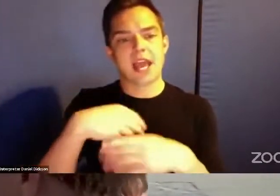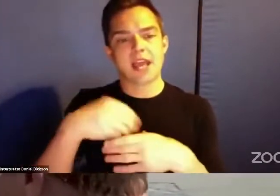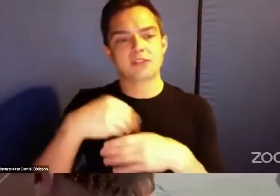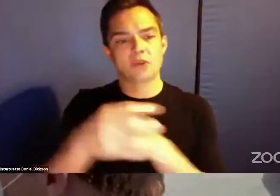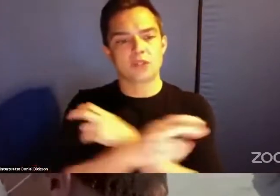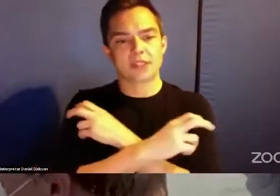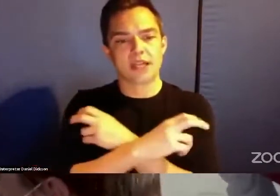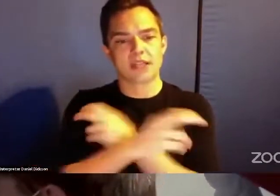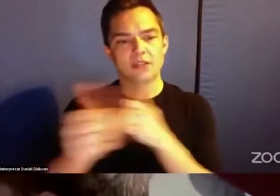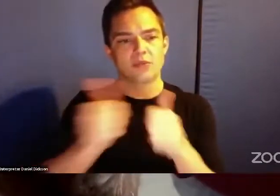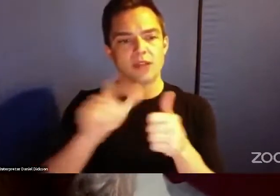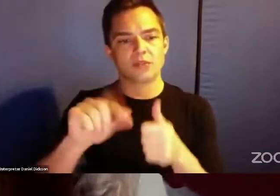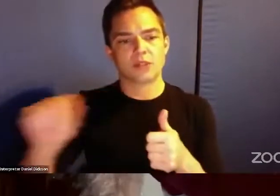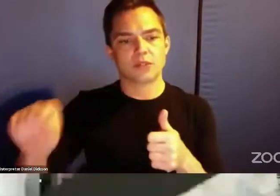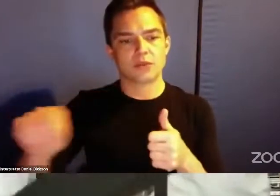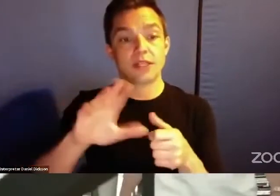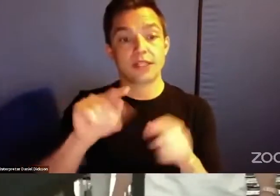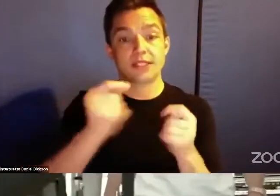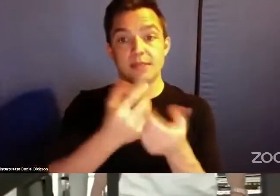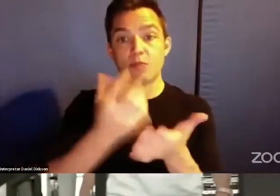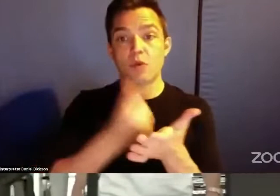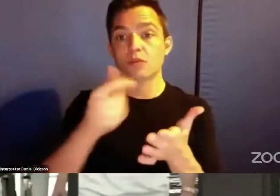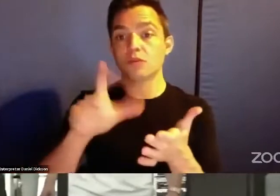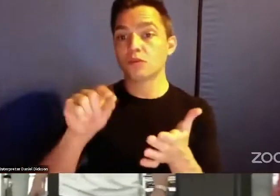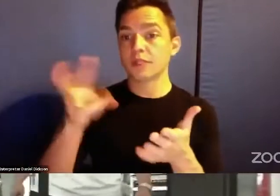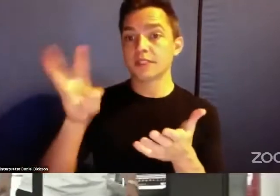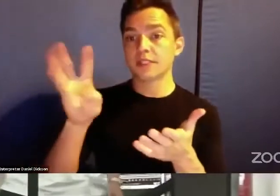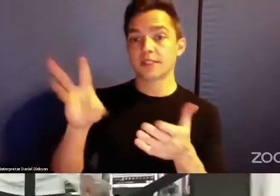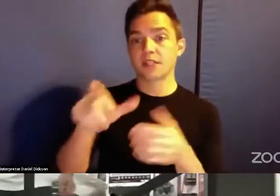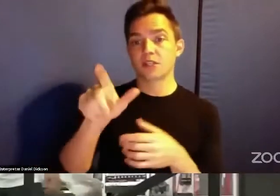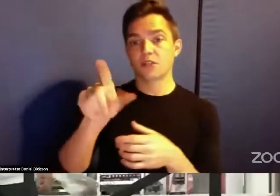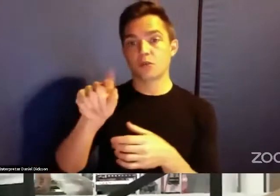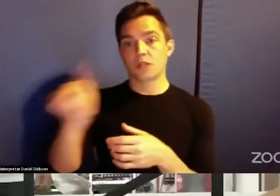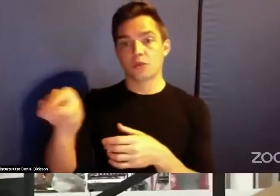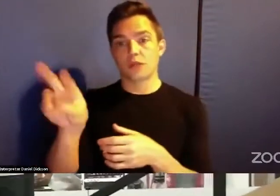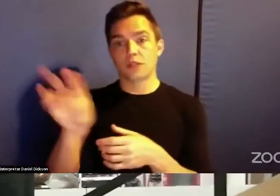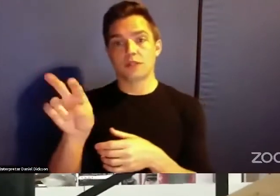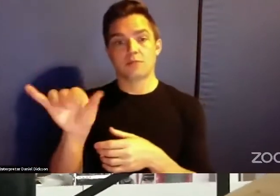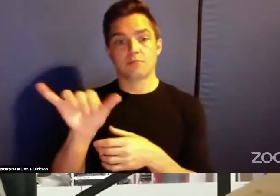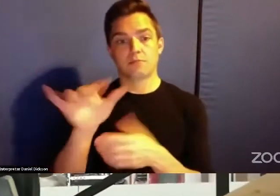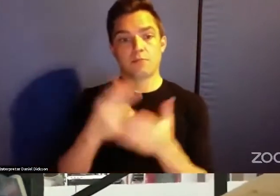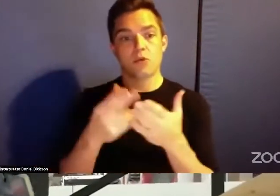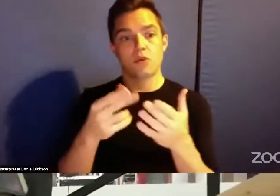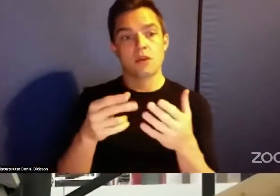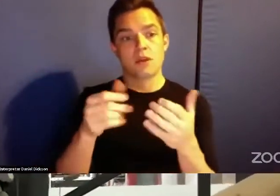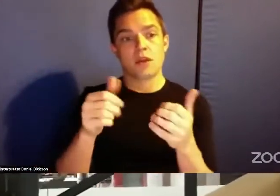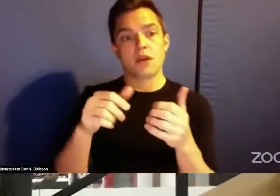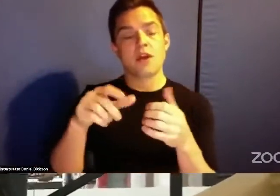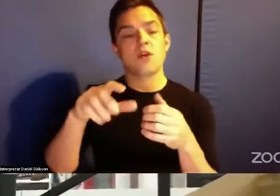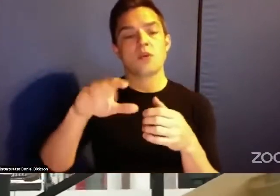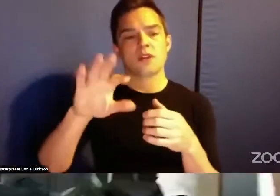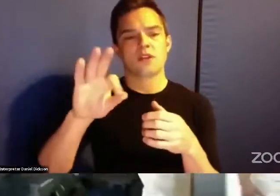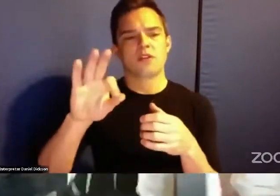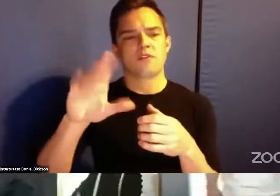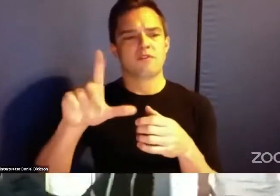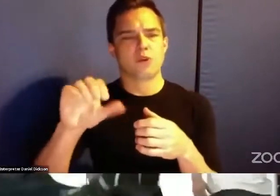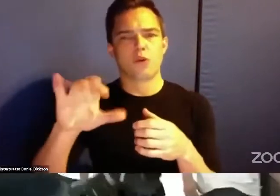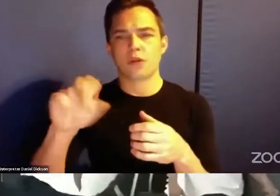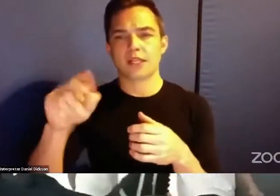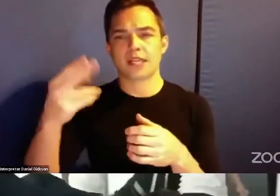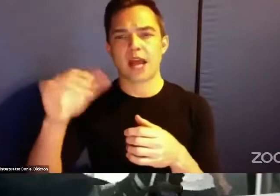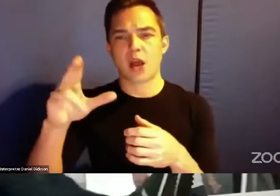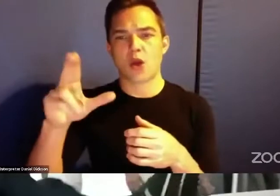won both in 2016 and 2020, then with pilot Florian Hauser. Competing with a